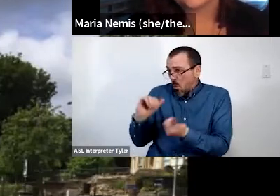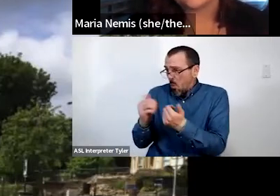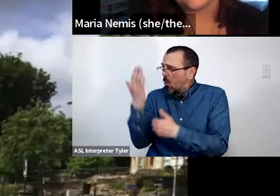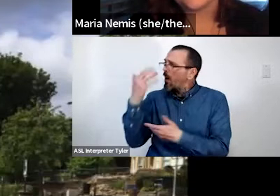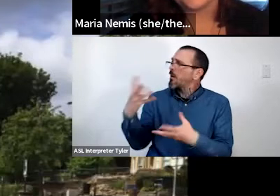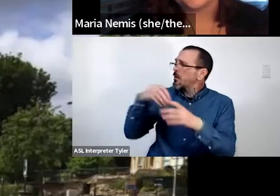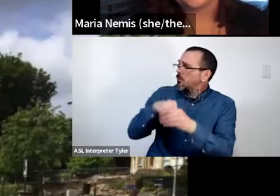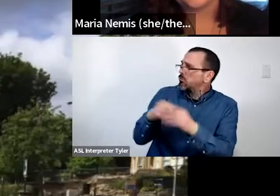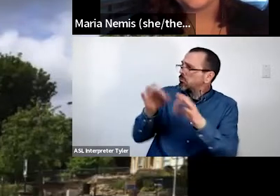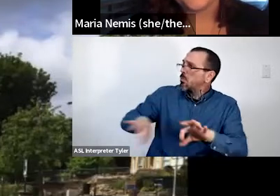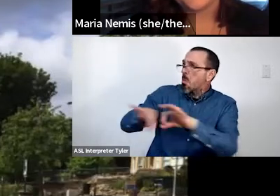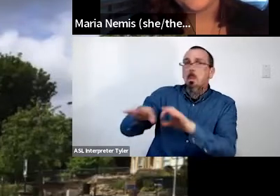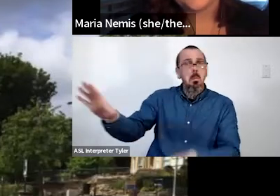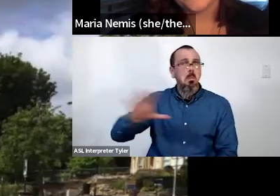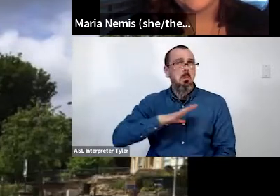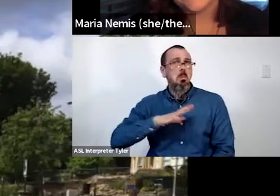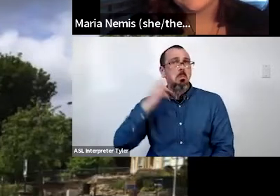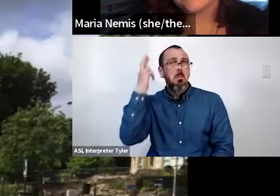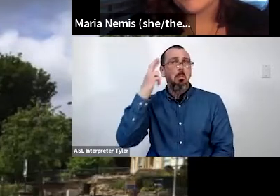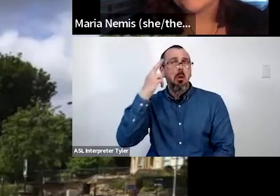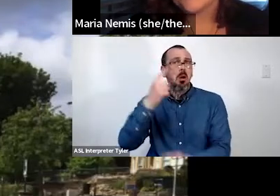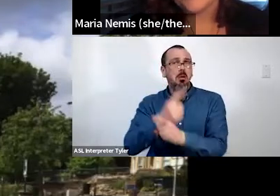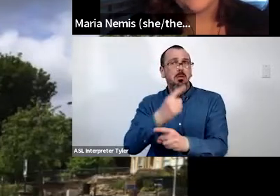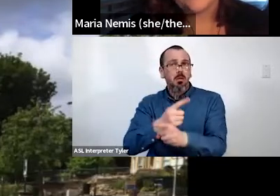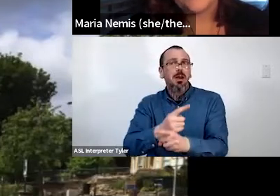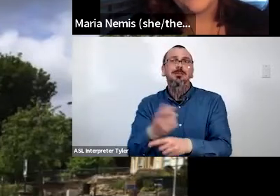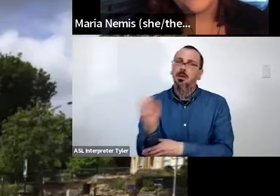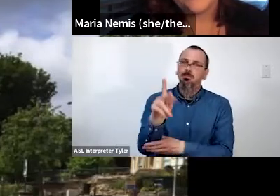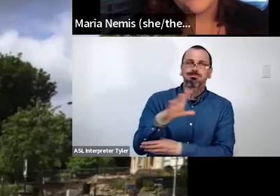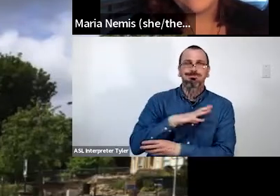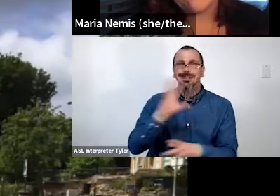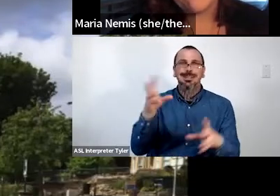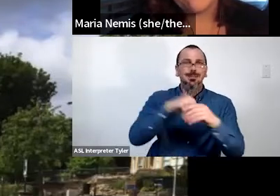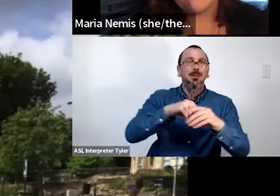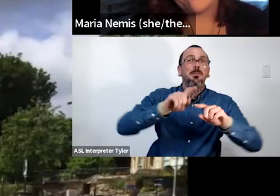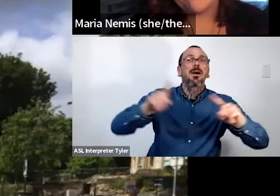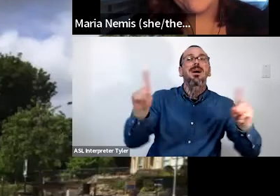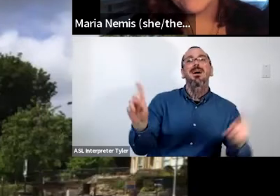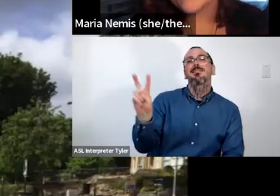run the analysis on each variable individually as well as a compound variable.